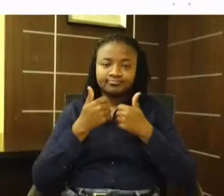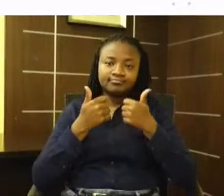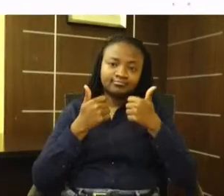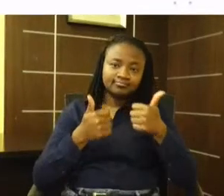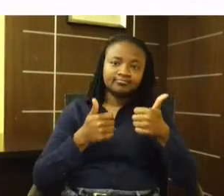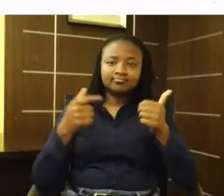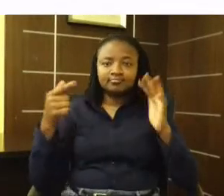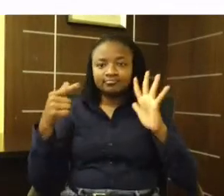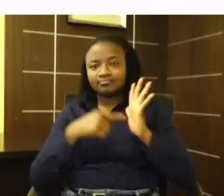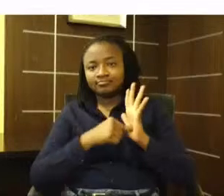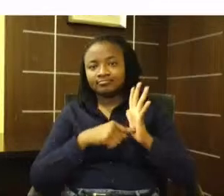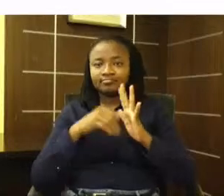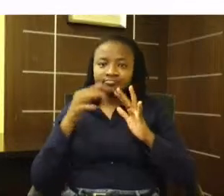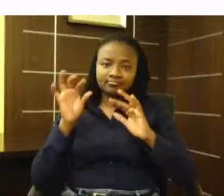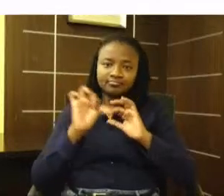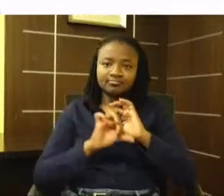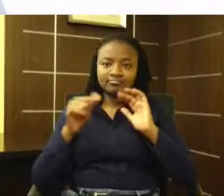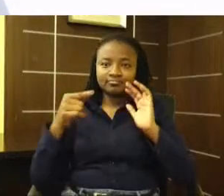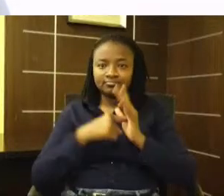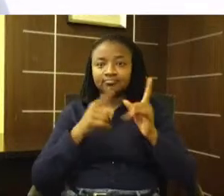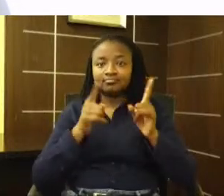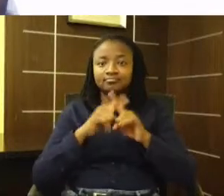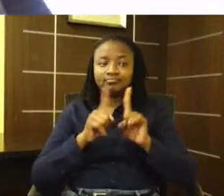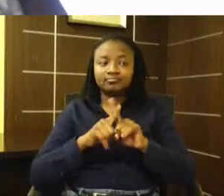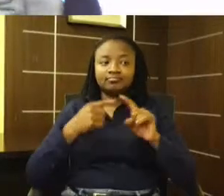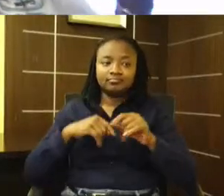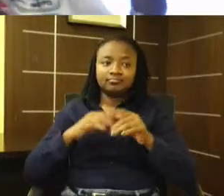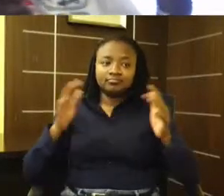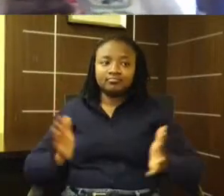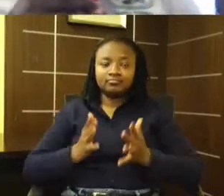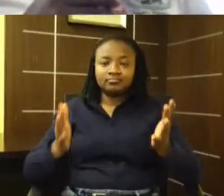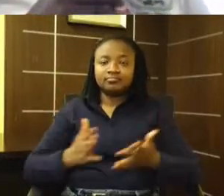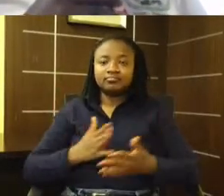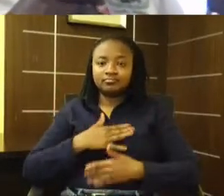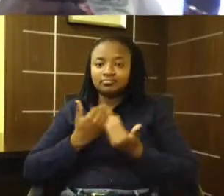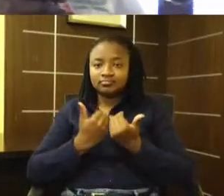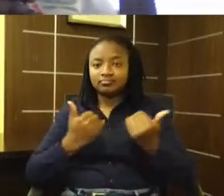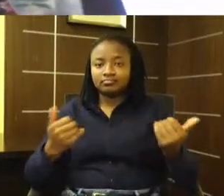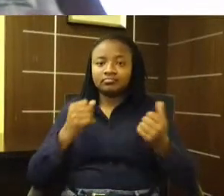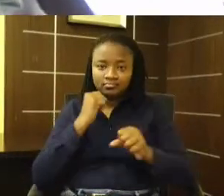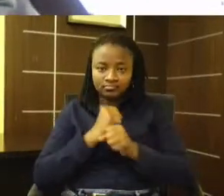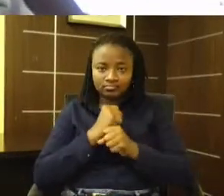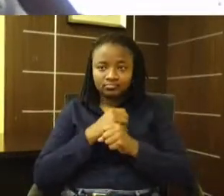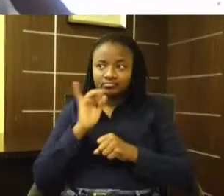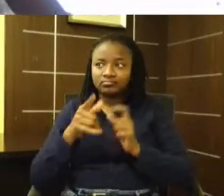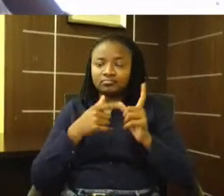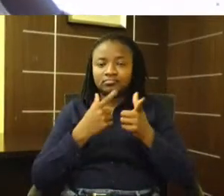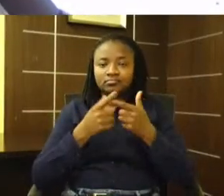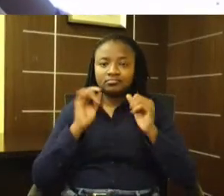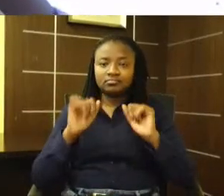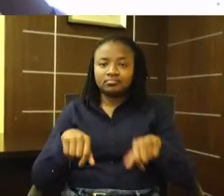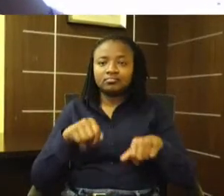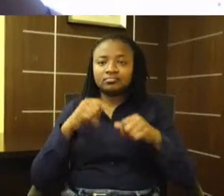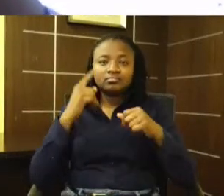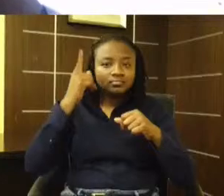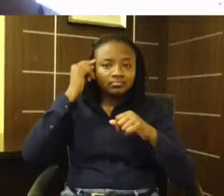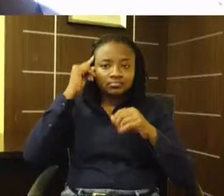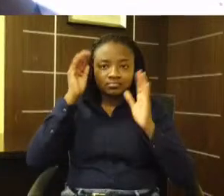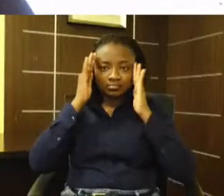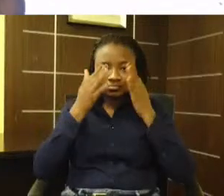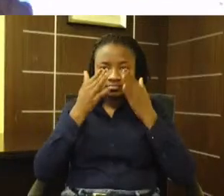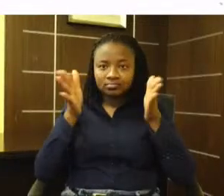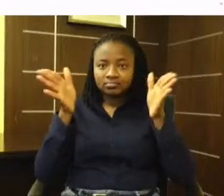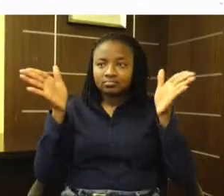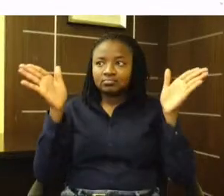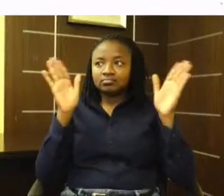then also, if we really encourage our children to do that, then they'll stop thinking. Inaitwa cognitive. Huku juu.